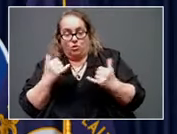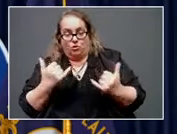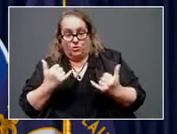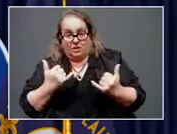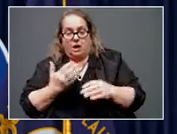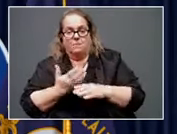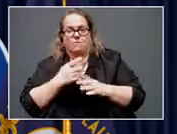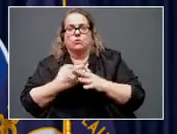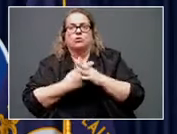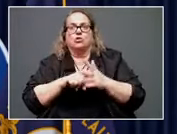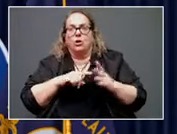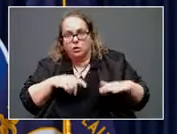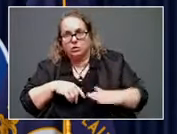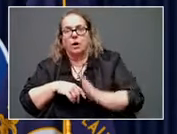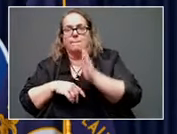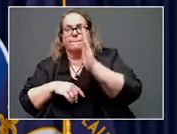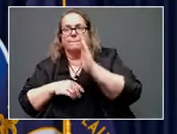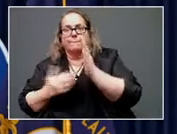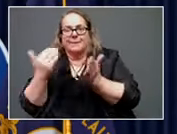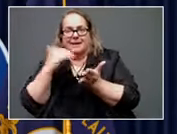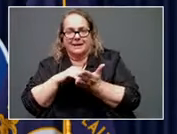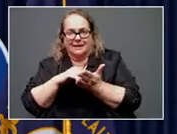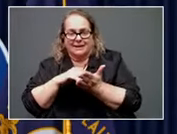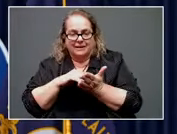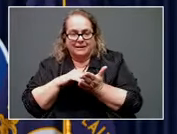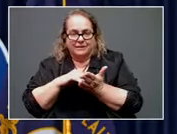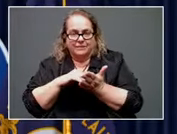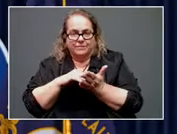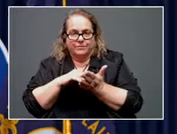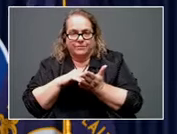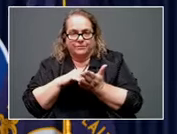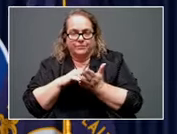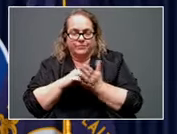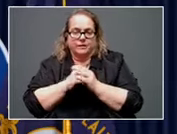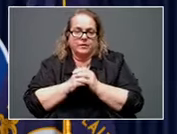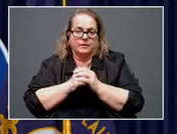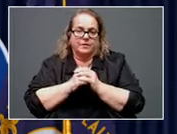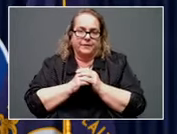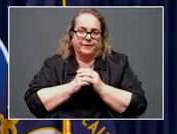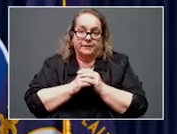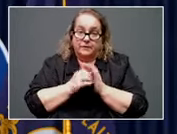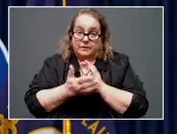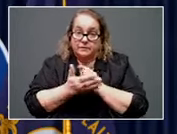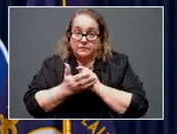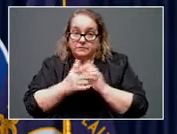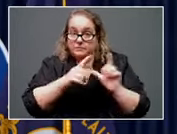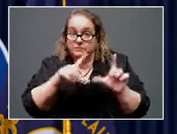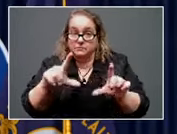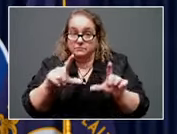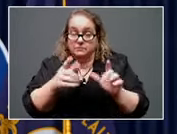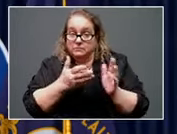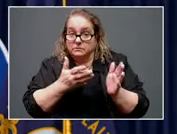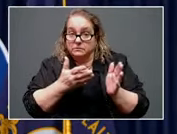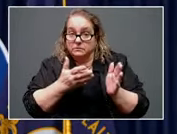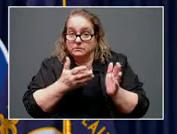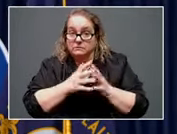started to dramatically increase again. Are we all good with the video?